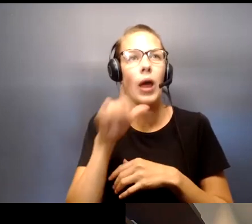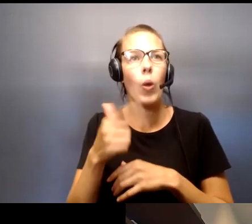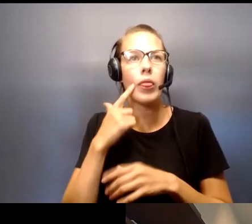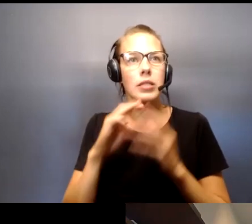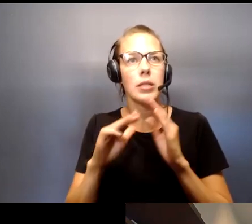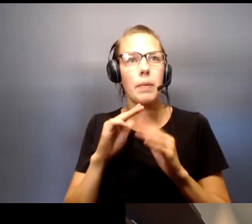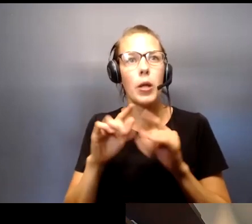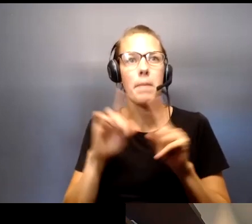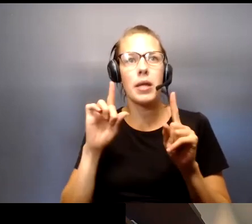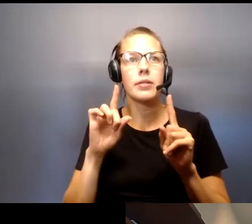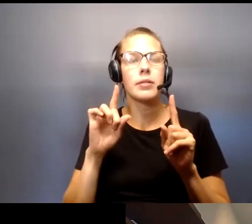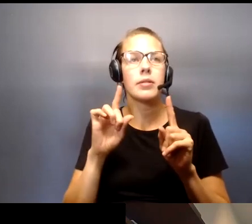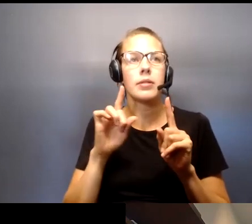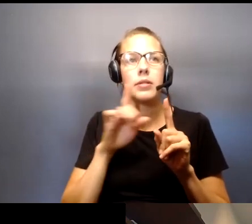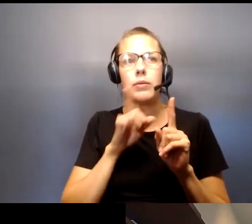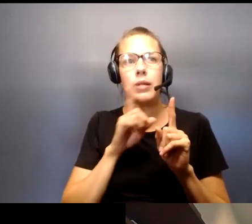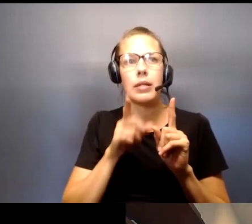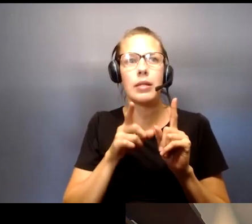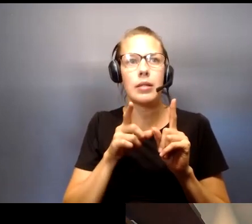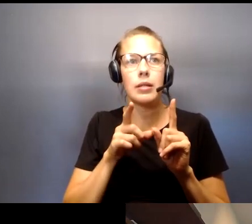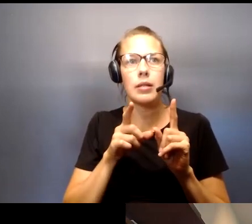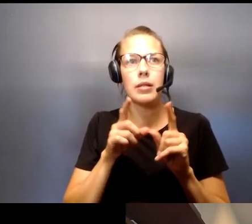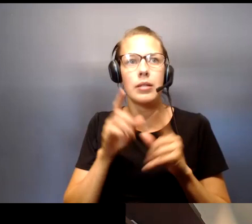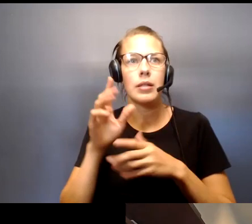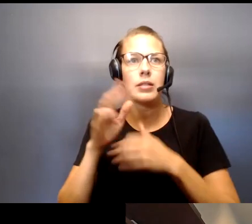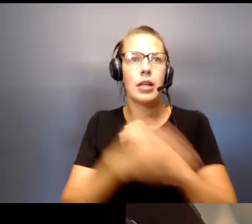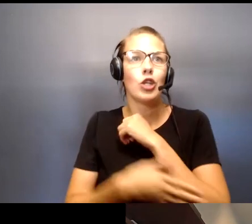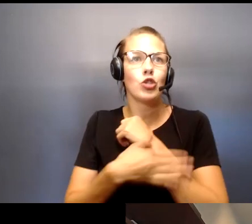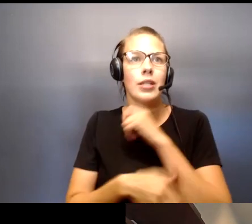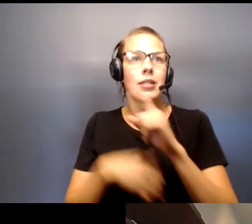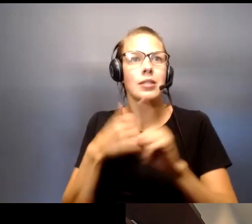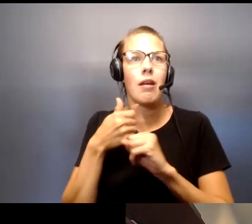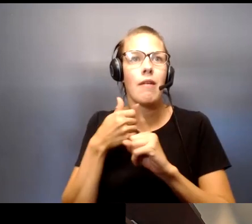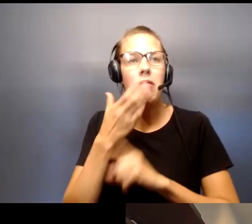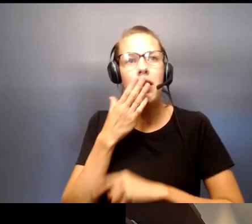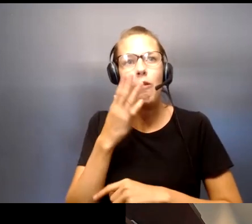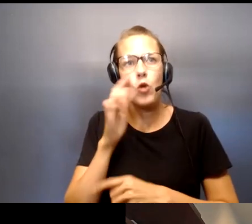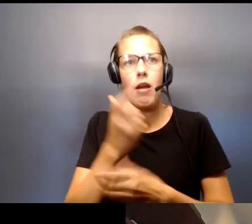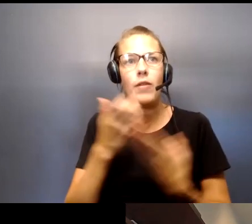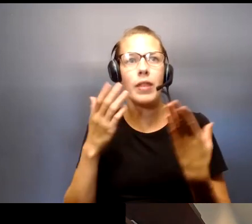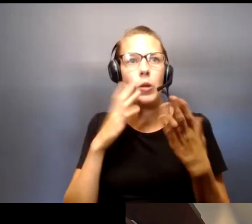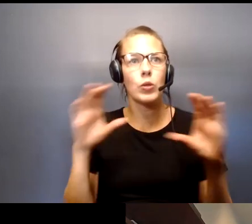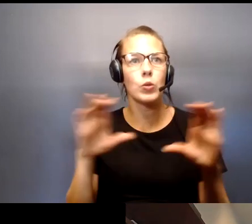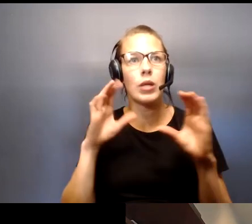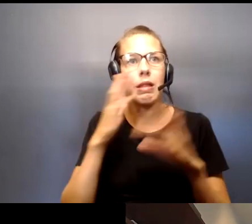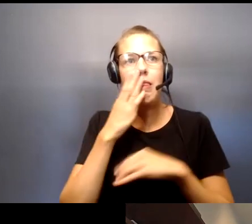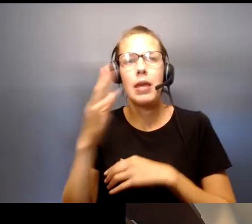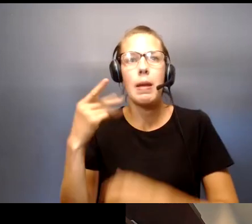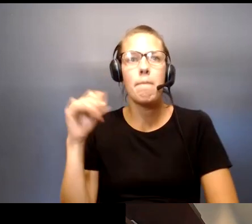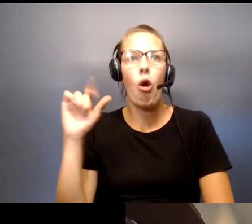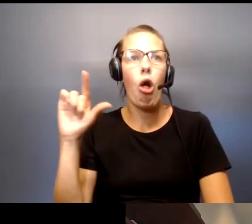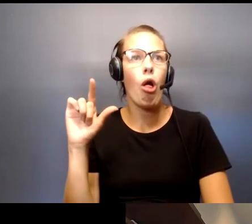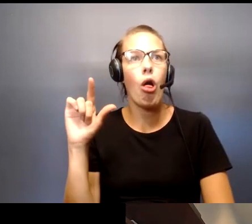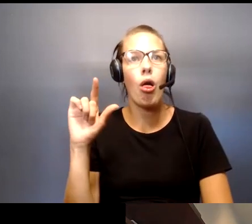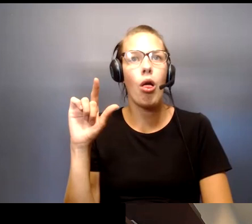but certainly as a country. So thank you for everything that you're doing. And I do want to thank Paul